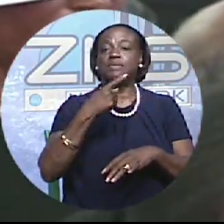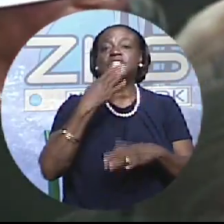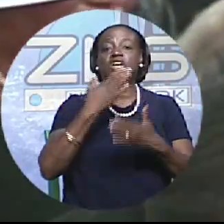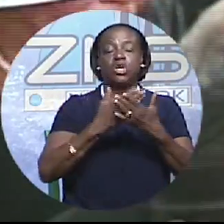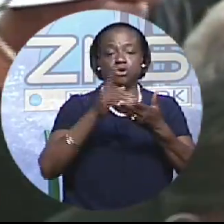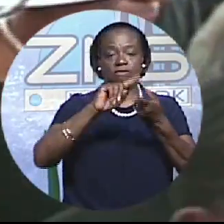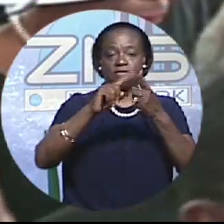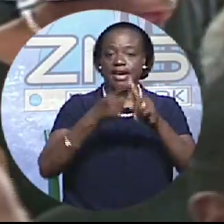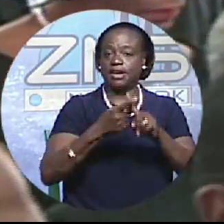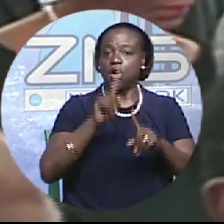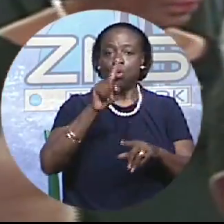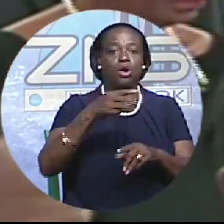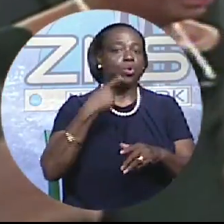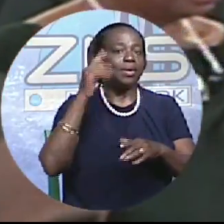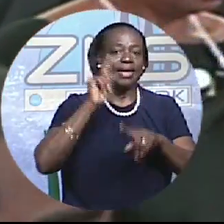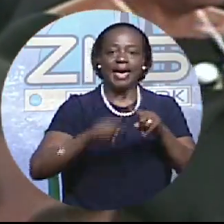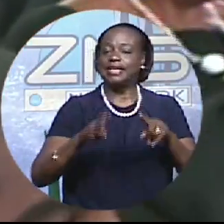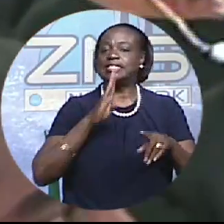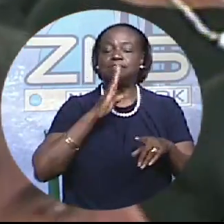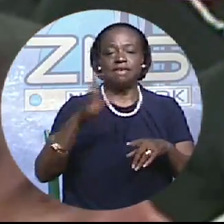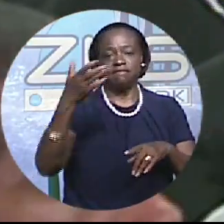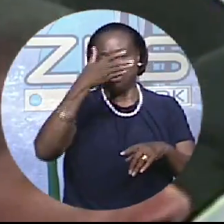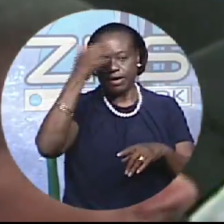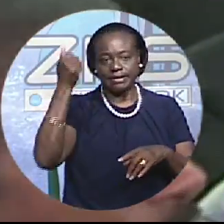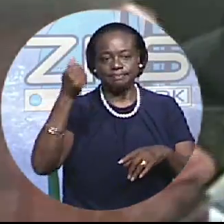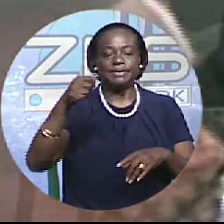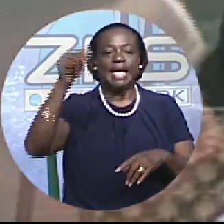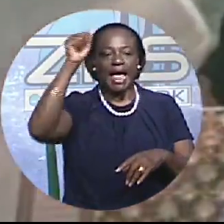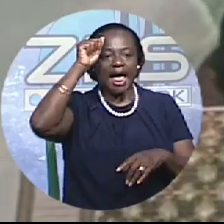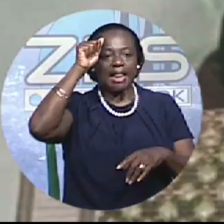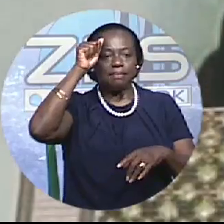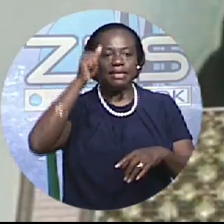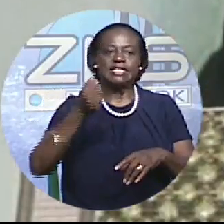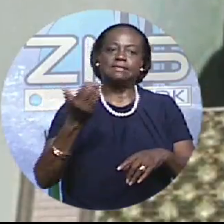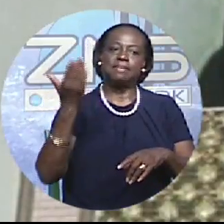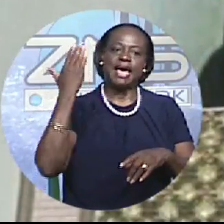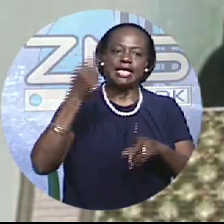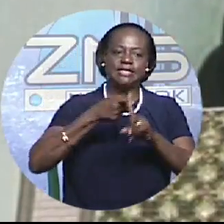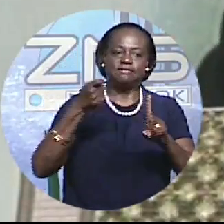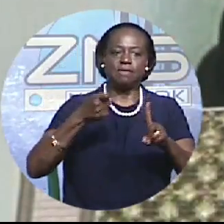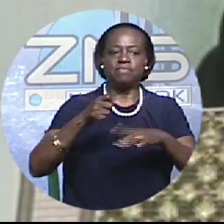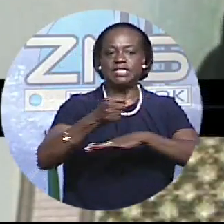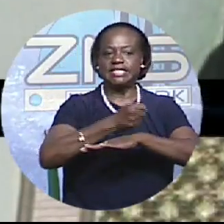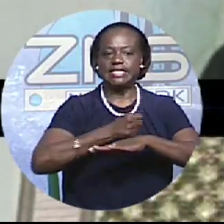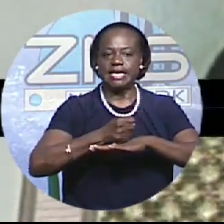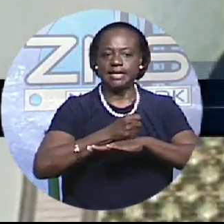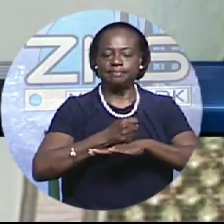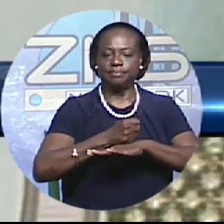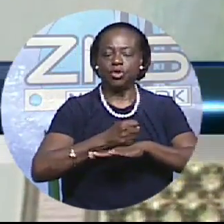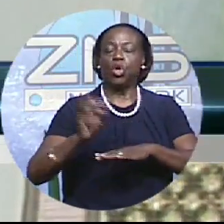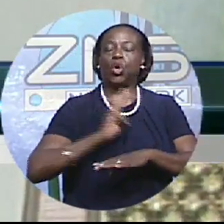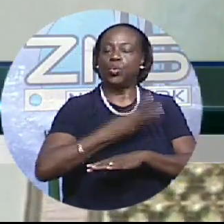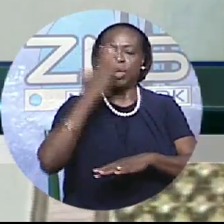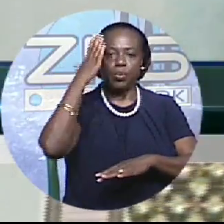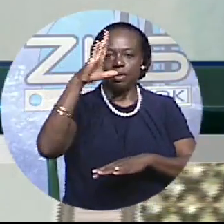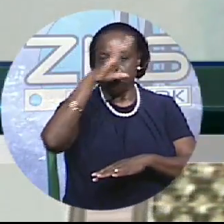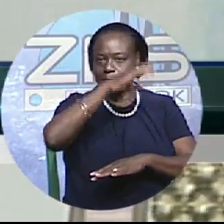who can never be forgotten. Albert has now passed from the scene, and we shall surely miss